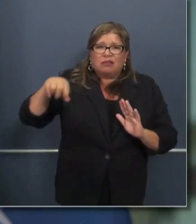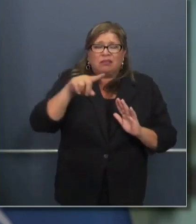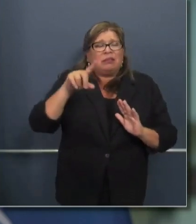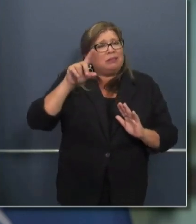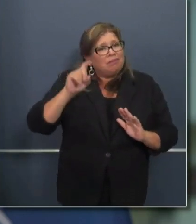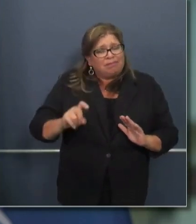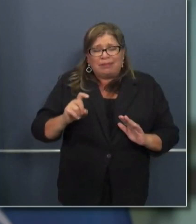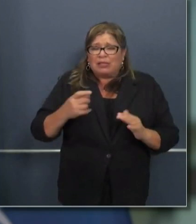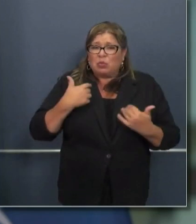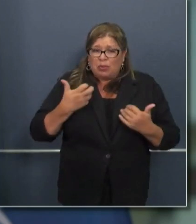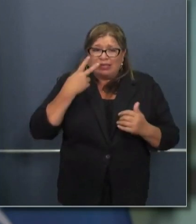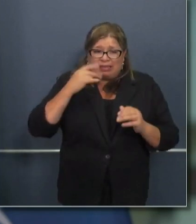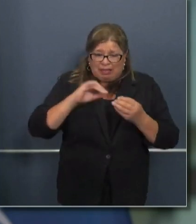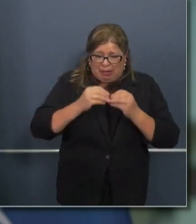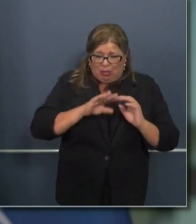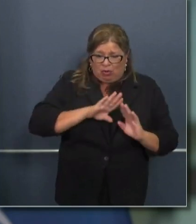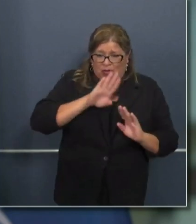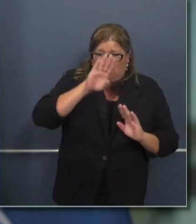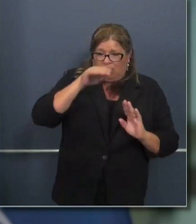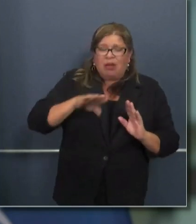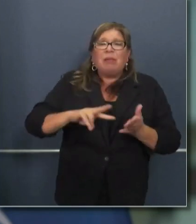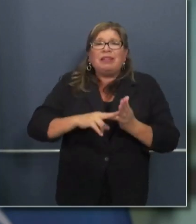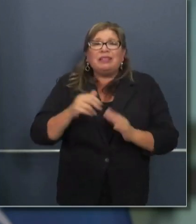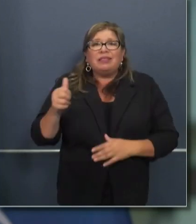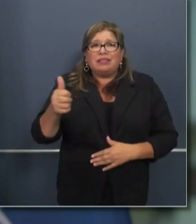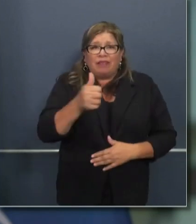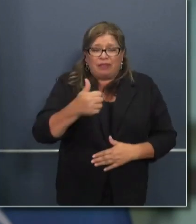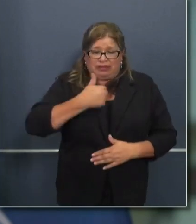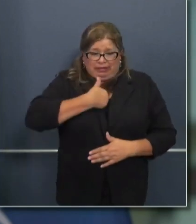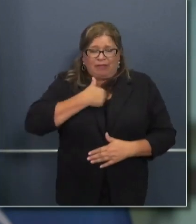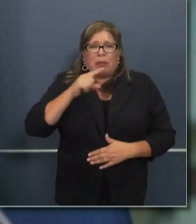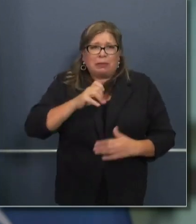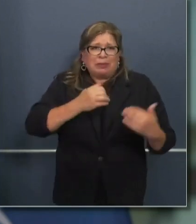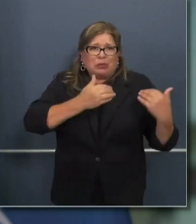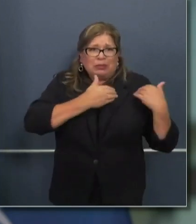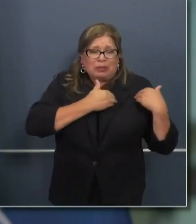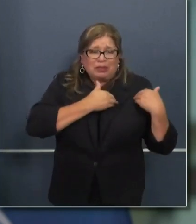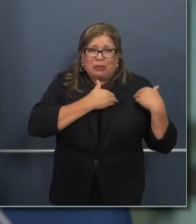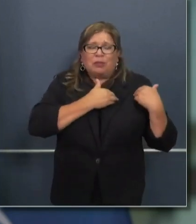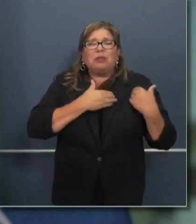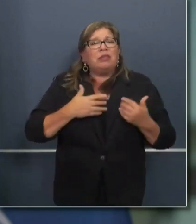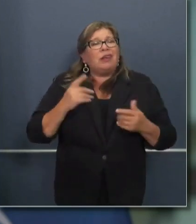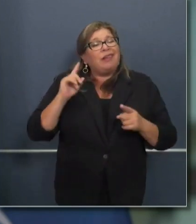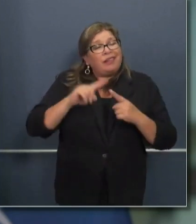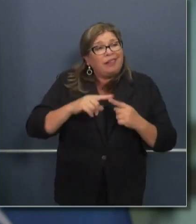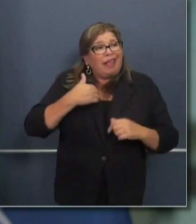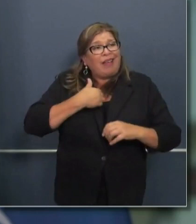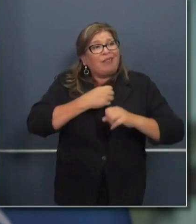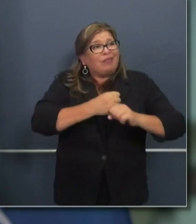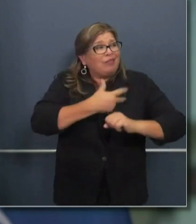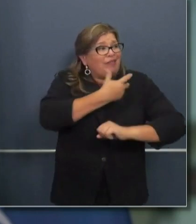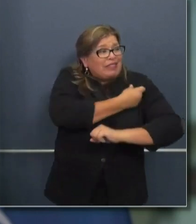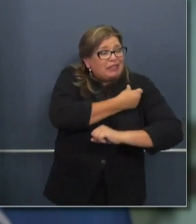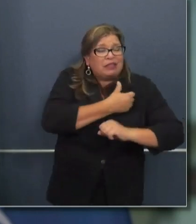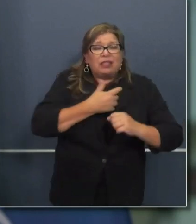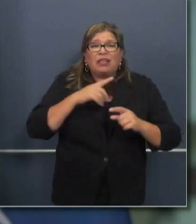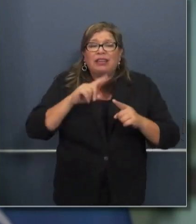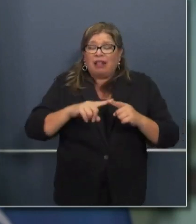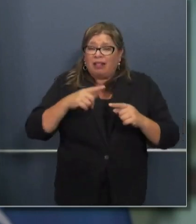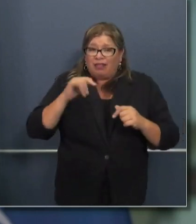ultimately to bend it down until we have a vaccine, until we are in a position to turn the page